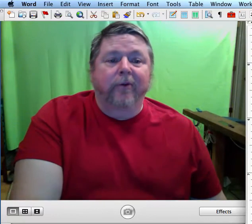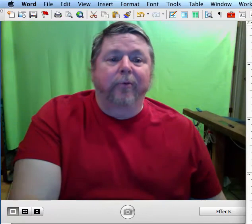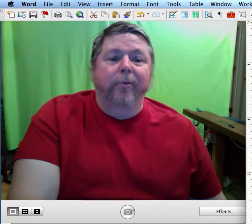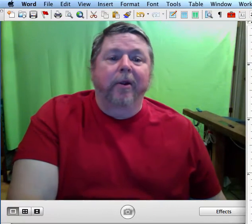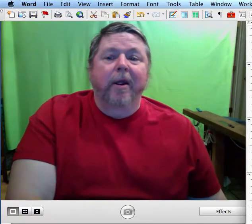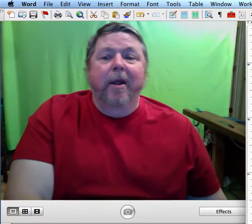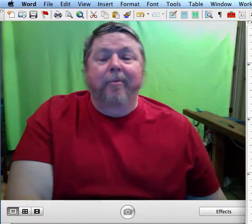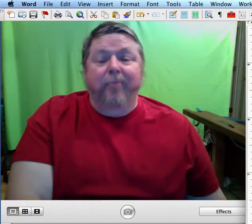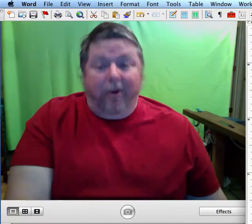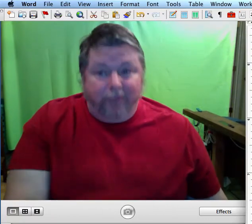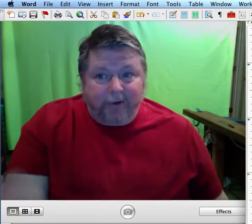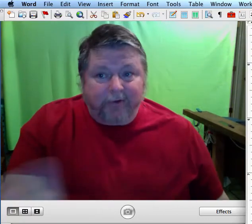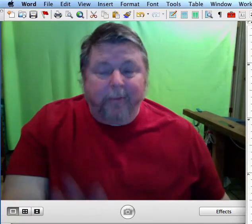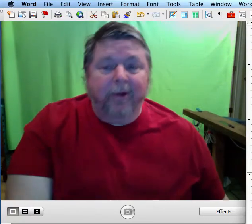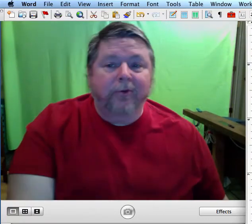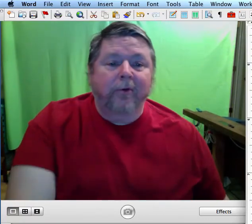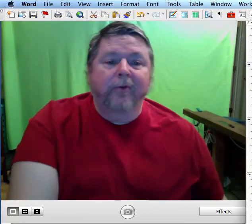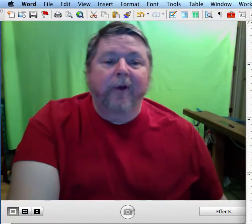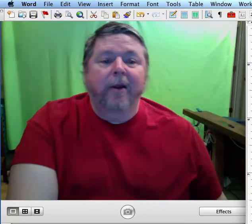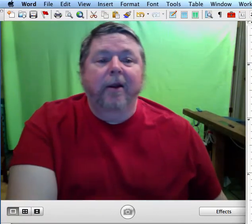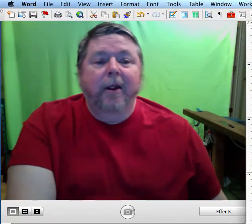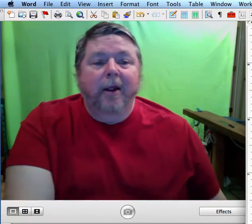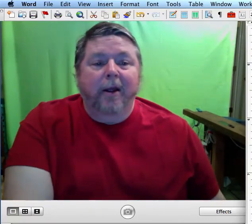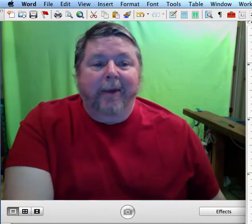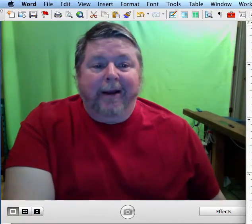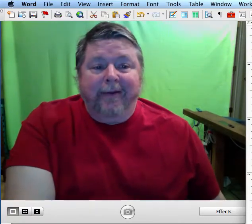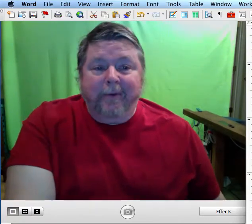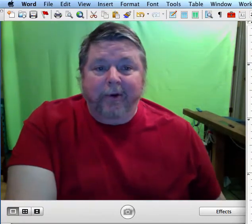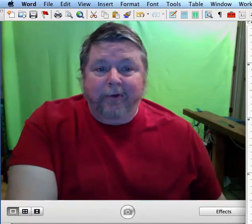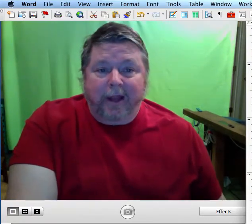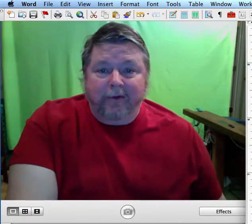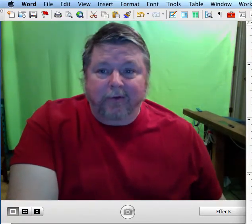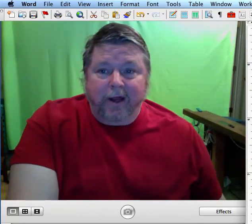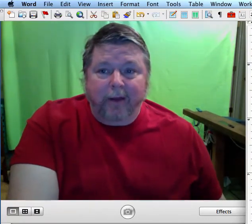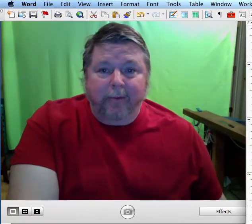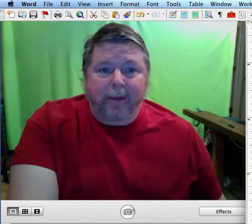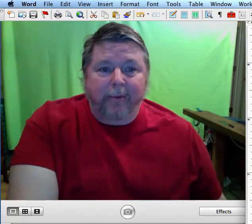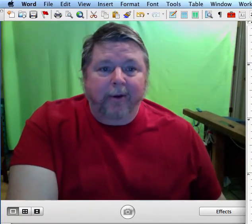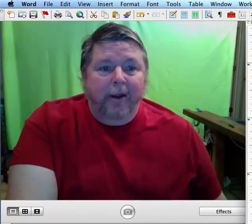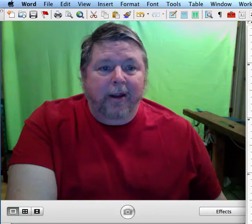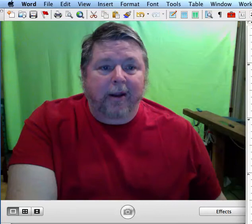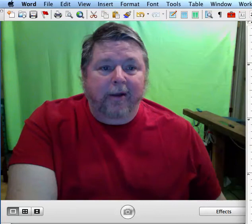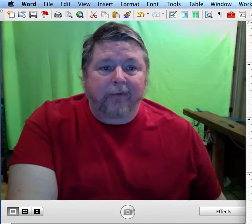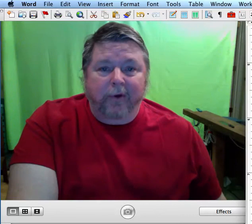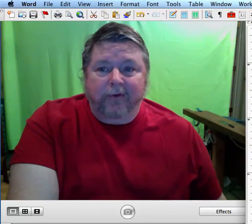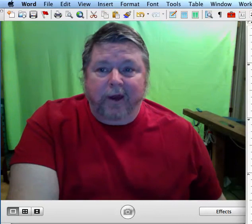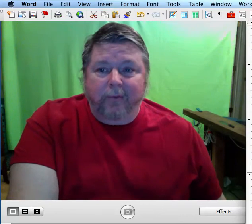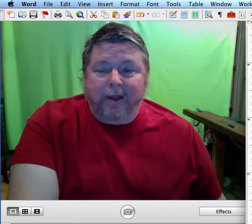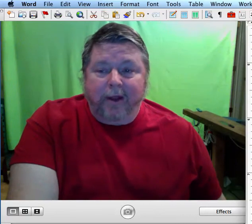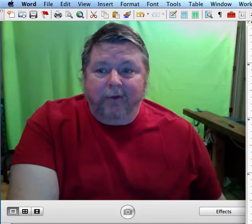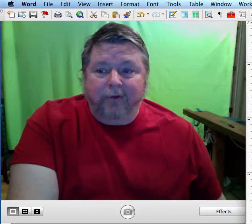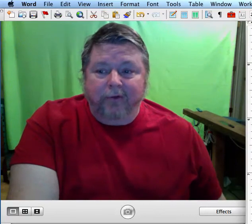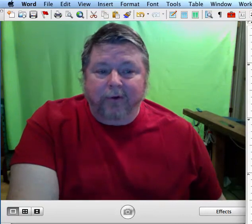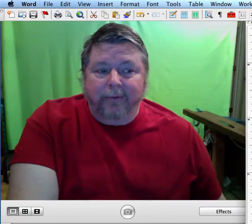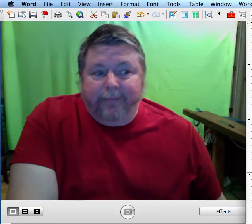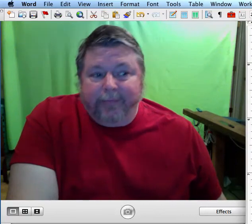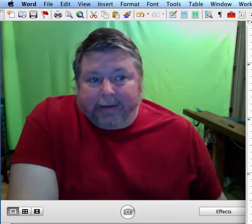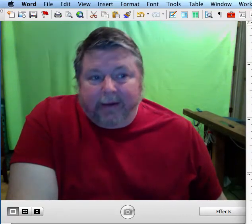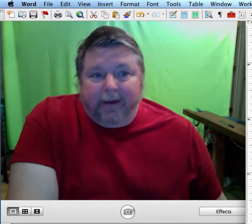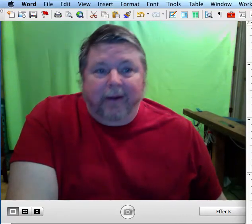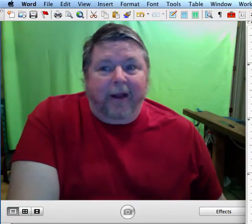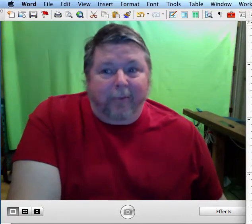professional interpreting. Preferably somebody who's certified, but at least someone who's licensed in Alabama, and if you're in a state without licensure,